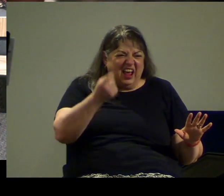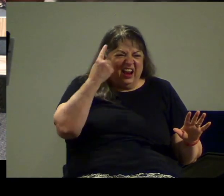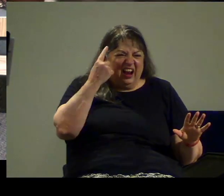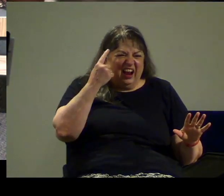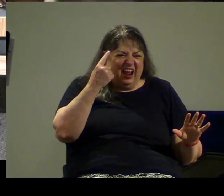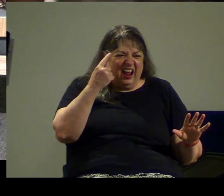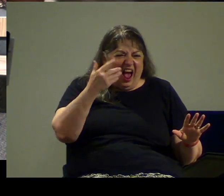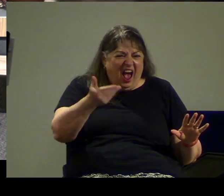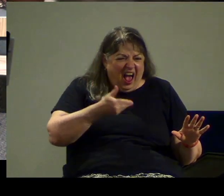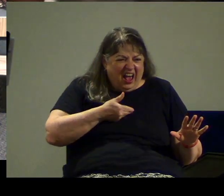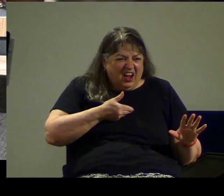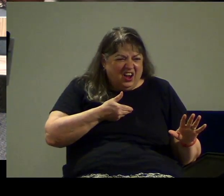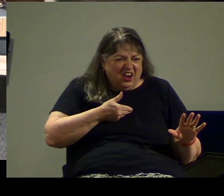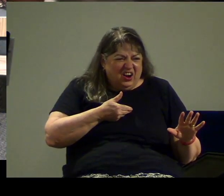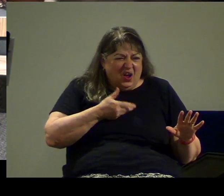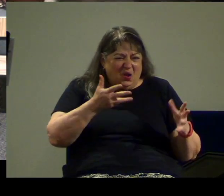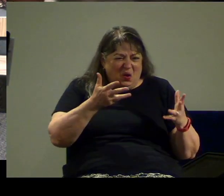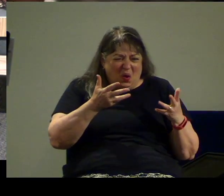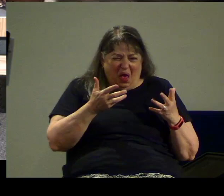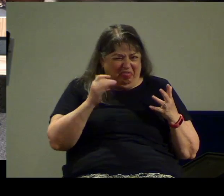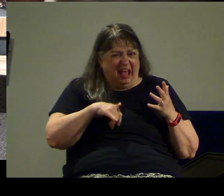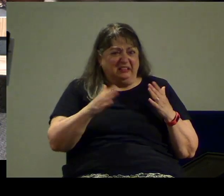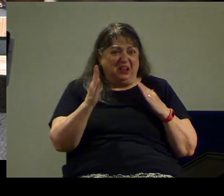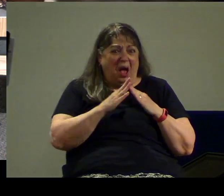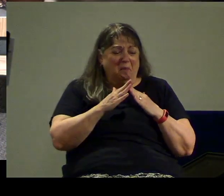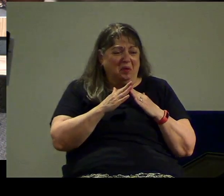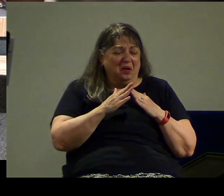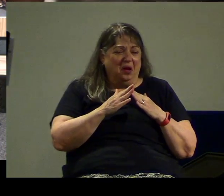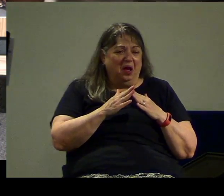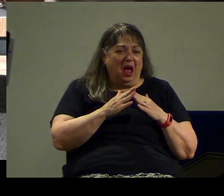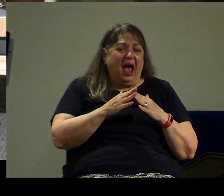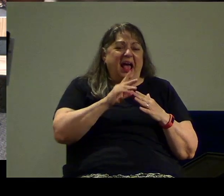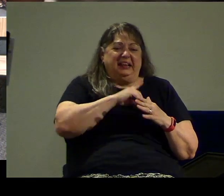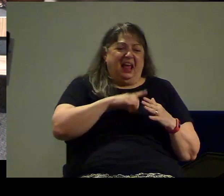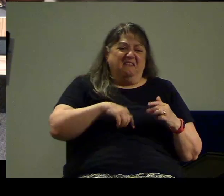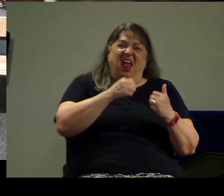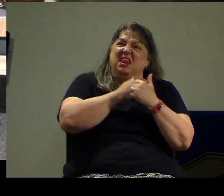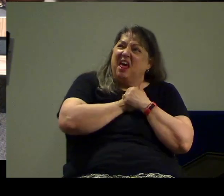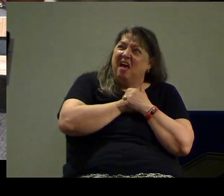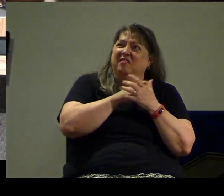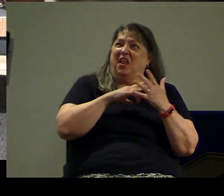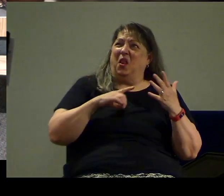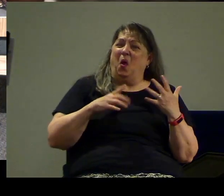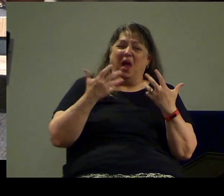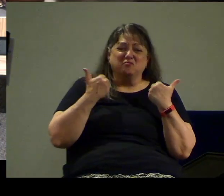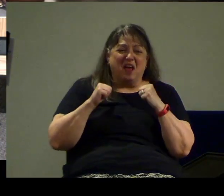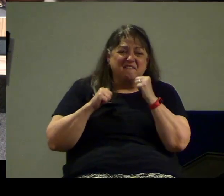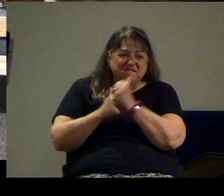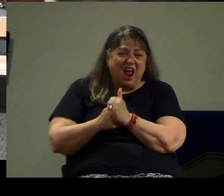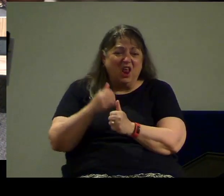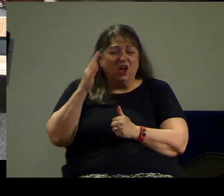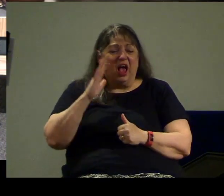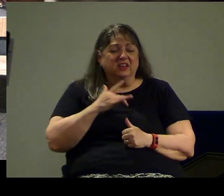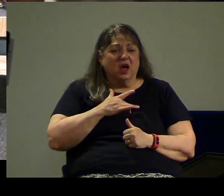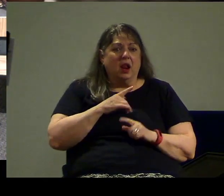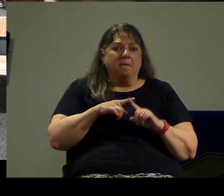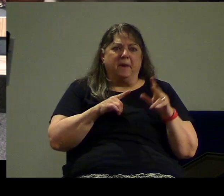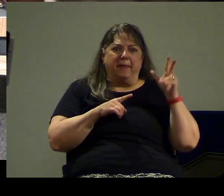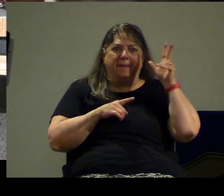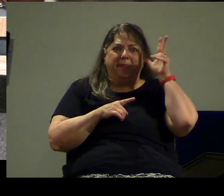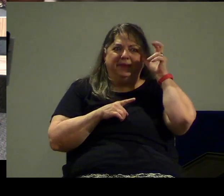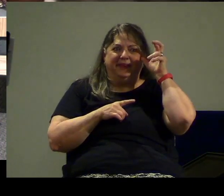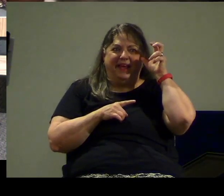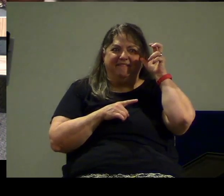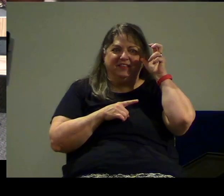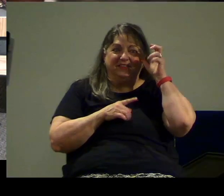You don't get greater than to be king of Israel. And he loved the Lord. He was a man after God's own heart. But the devil